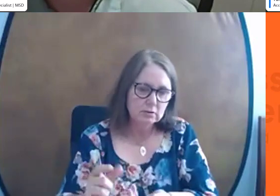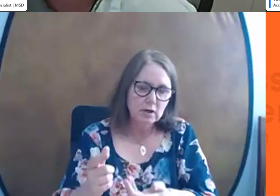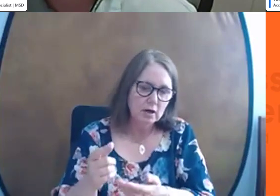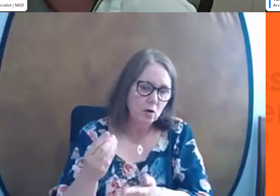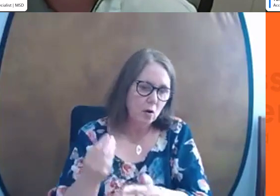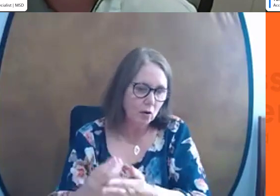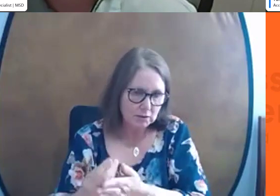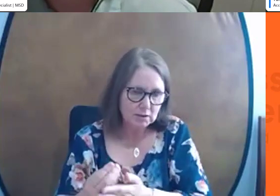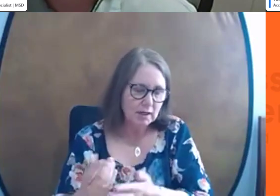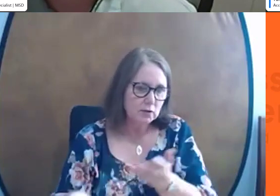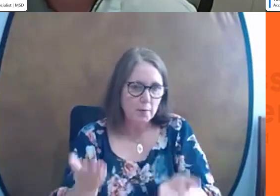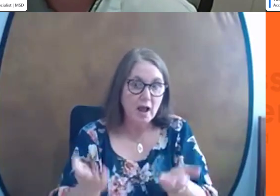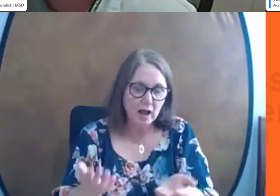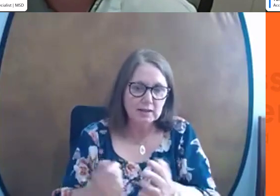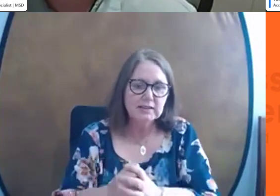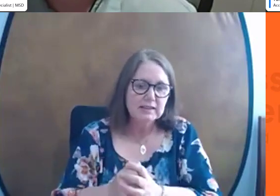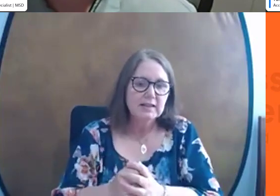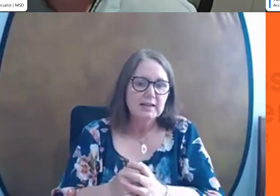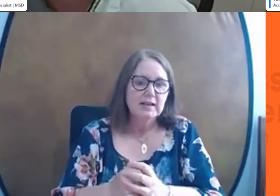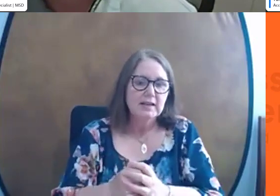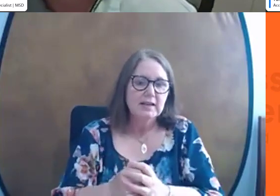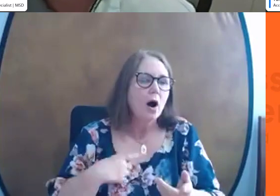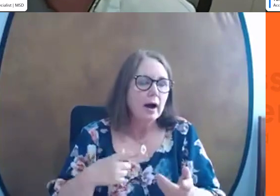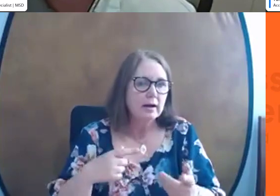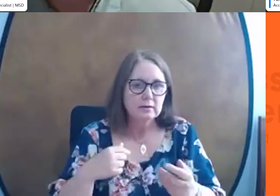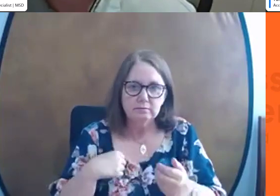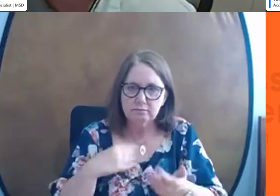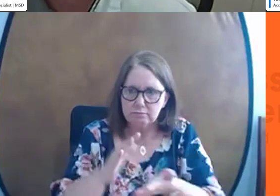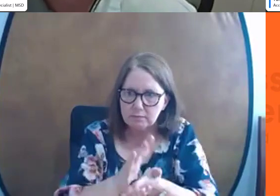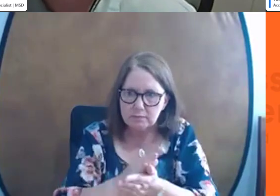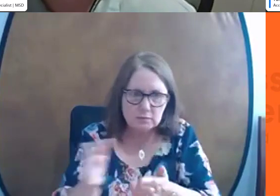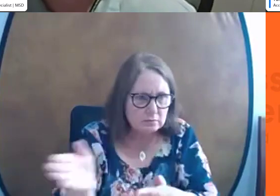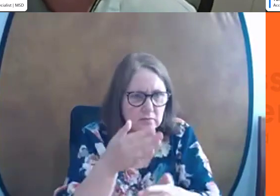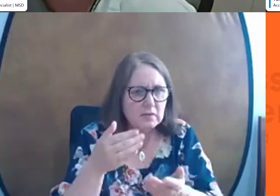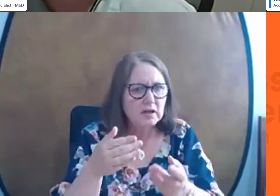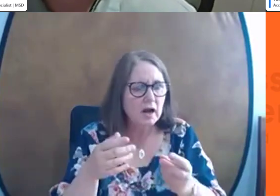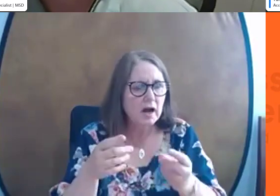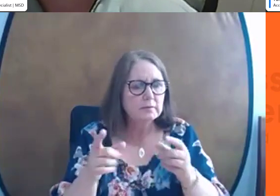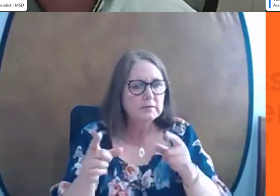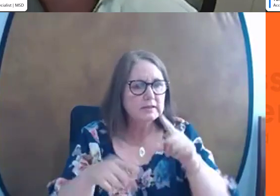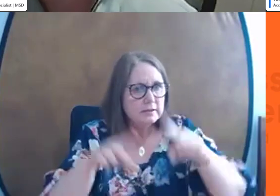online is a cheaper option to run different forums and that kind of thing. So it very much depends.